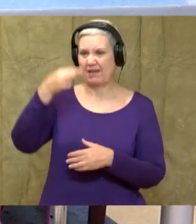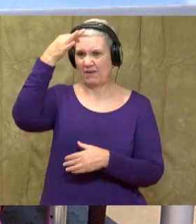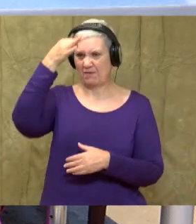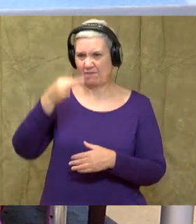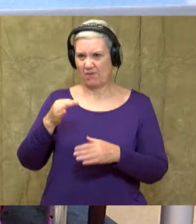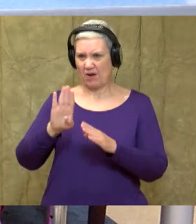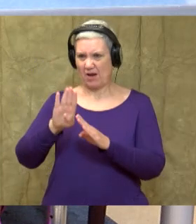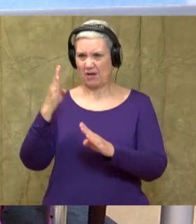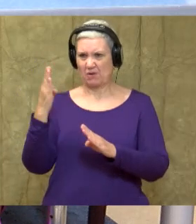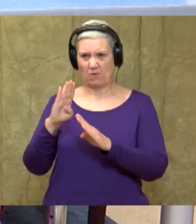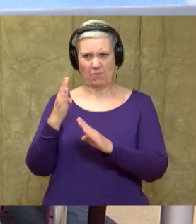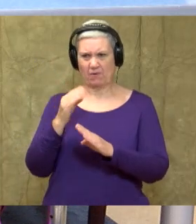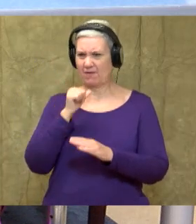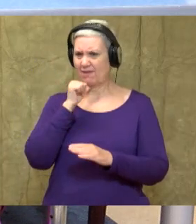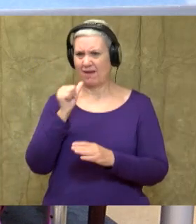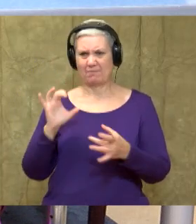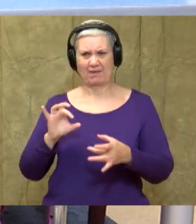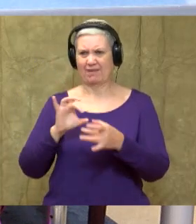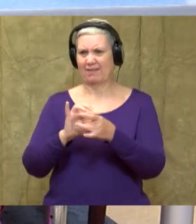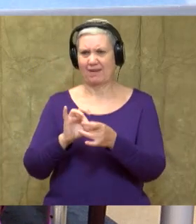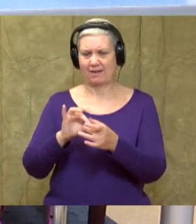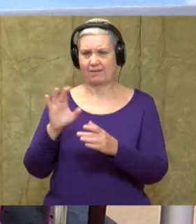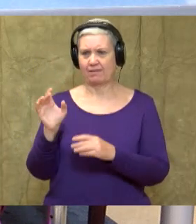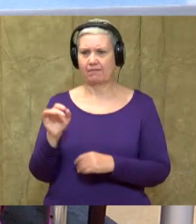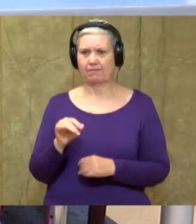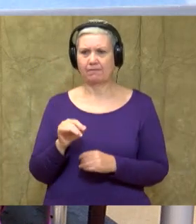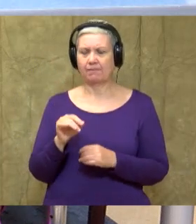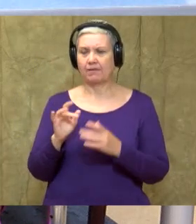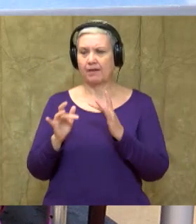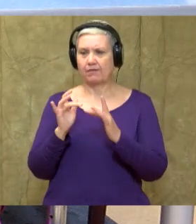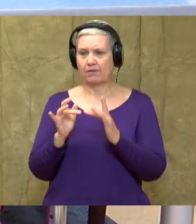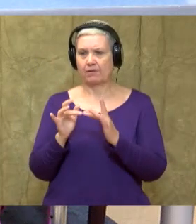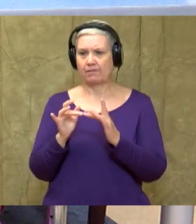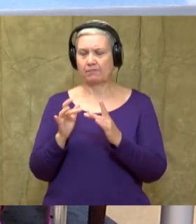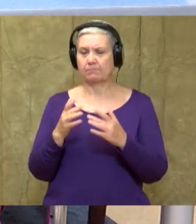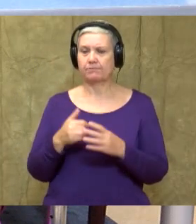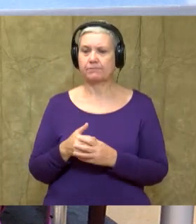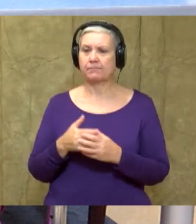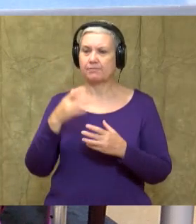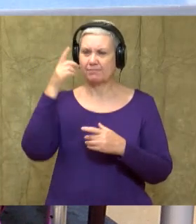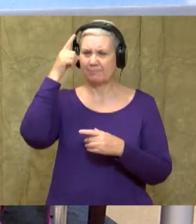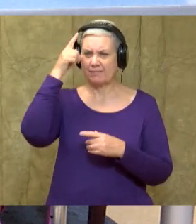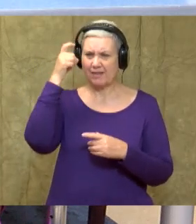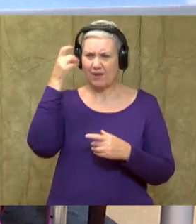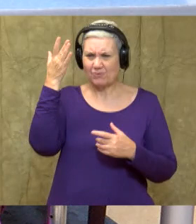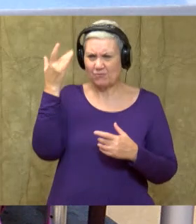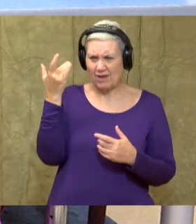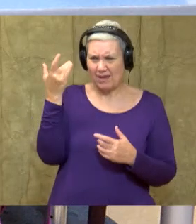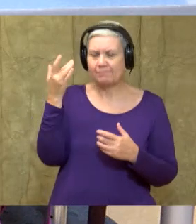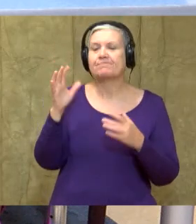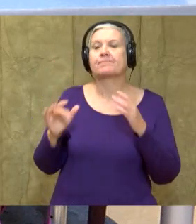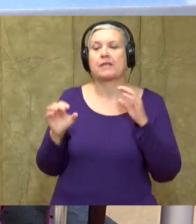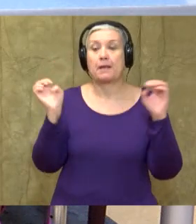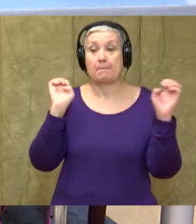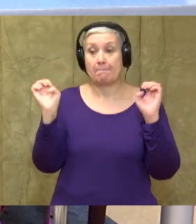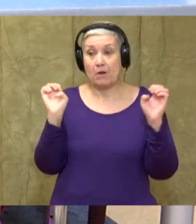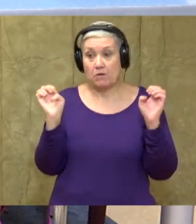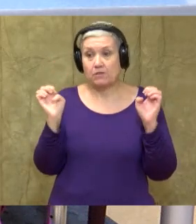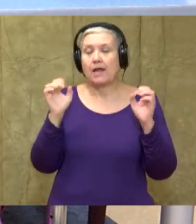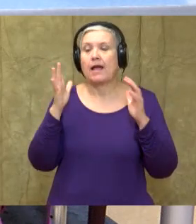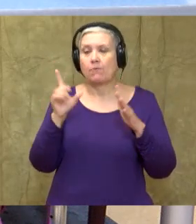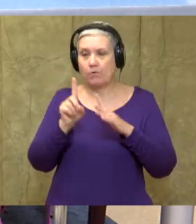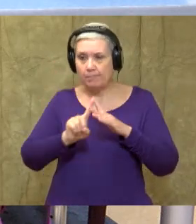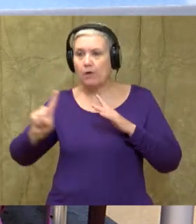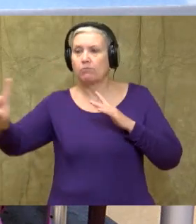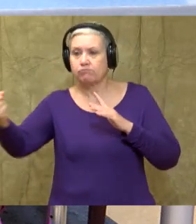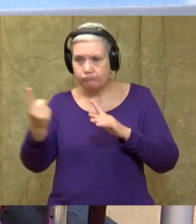to connect to the internet, because if there's an emergency, I would want to be able to leave in and out of the door as I need to or as I please. So I would never want